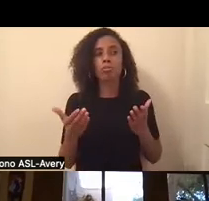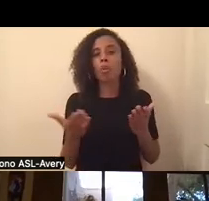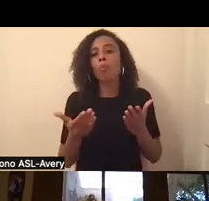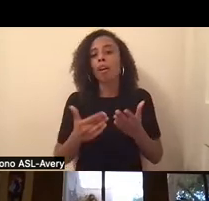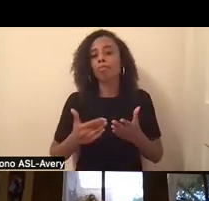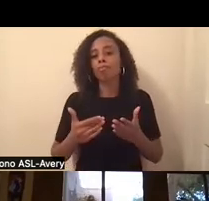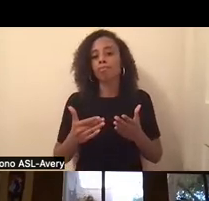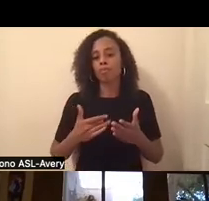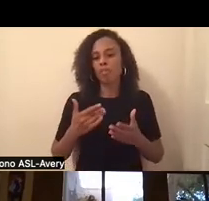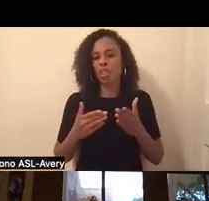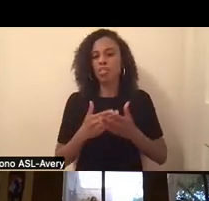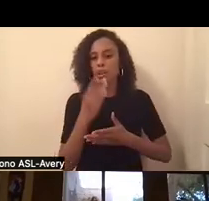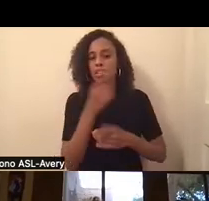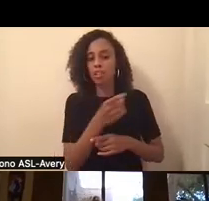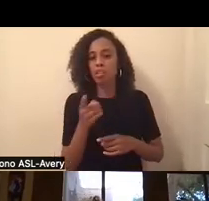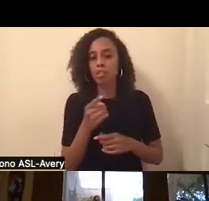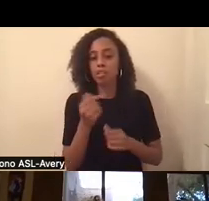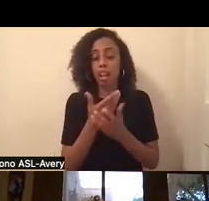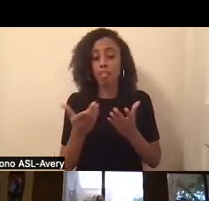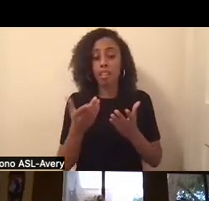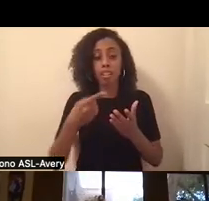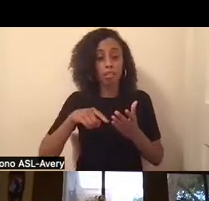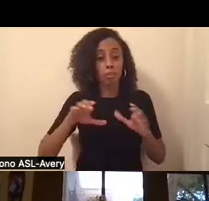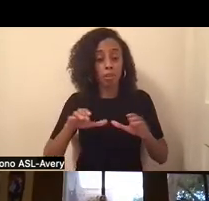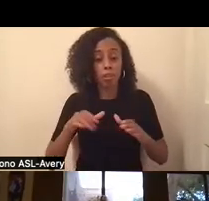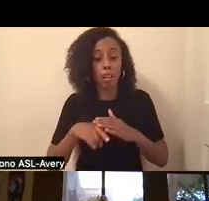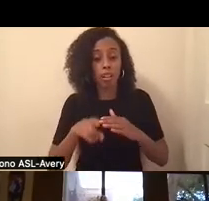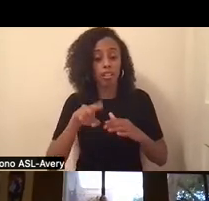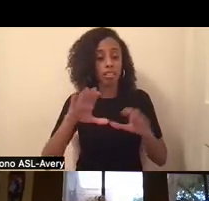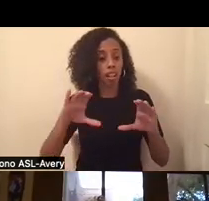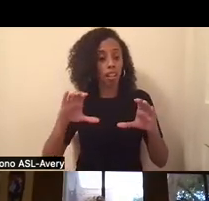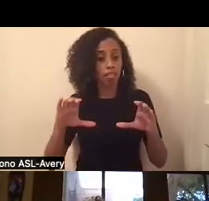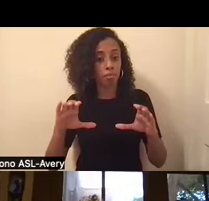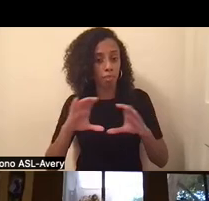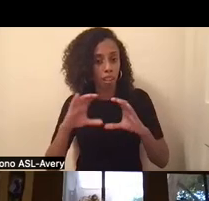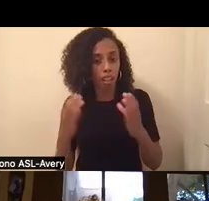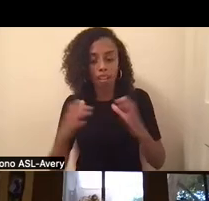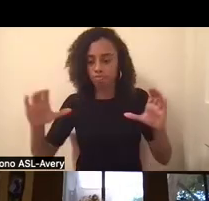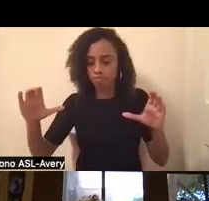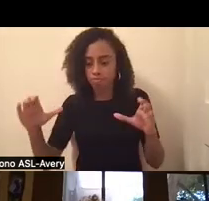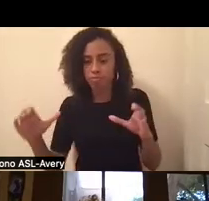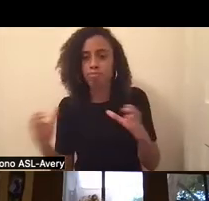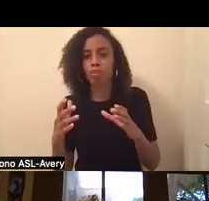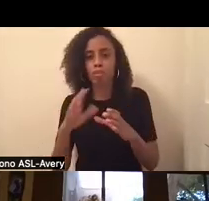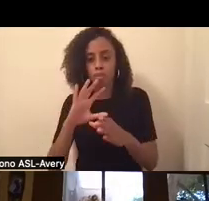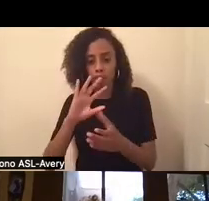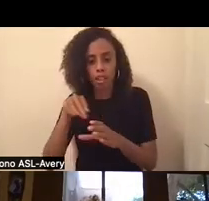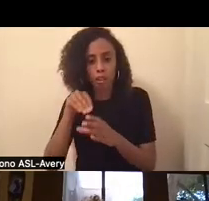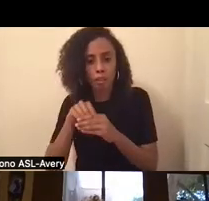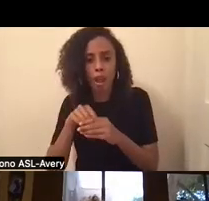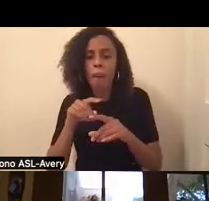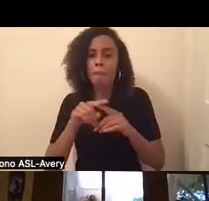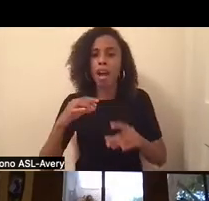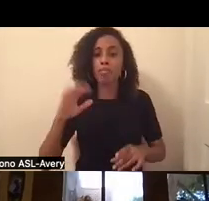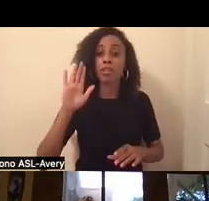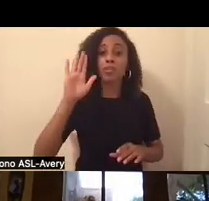Everything that we do in this class is a collective and engagement, but it's also a voluntary